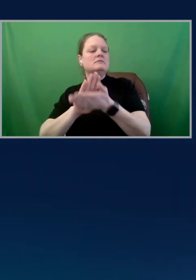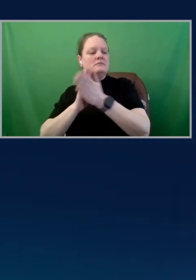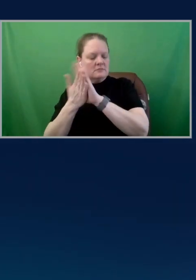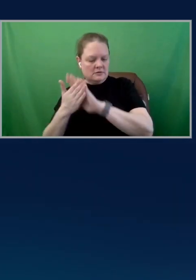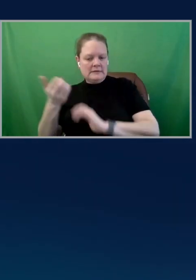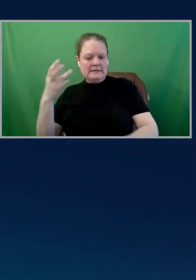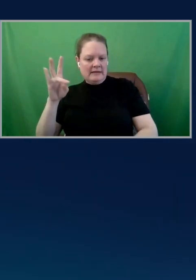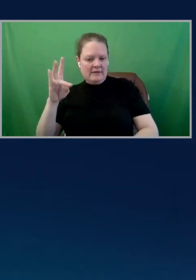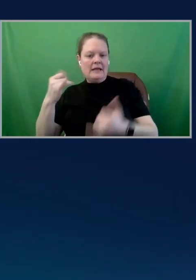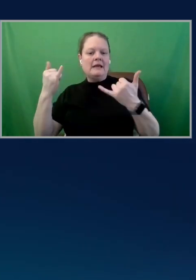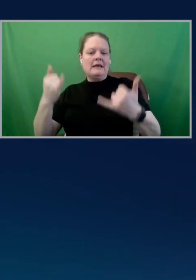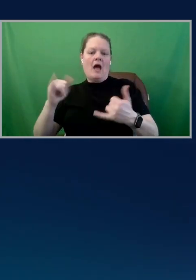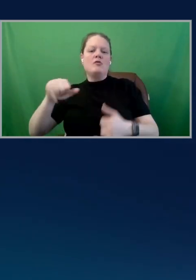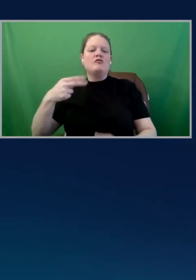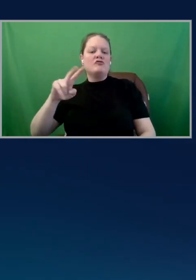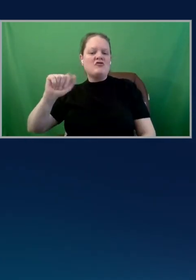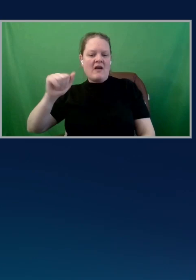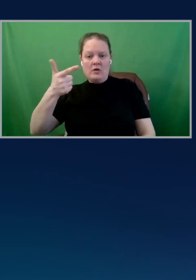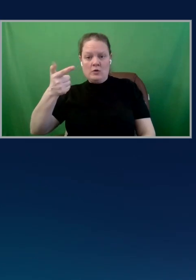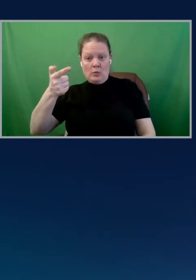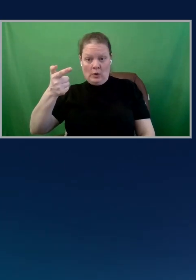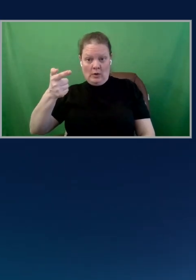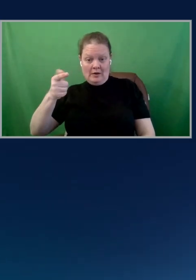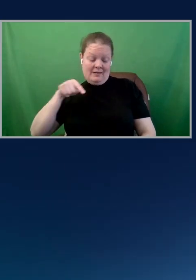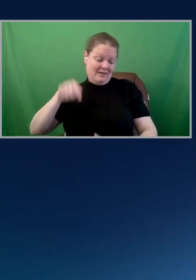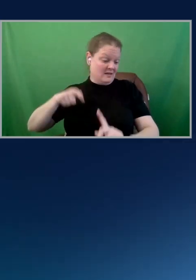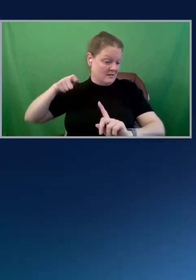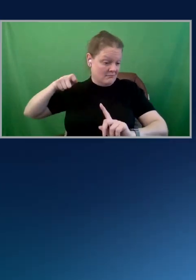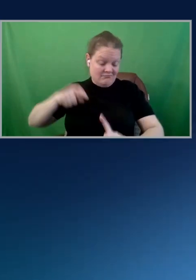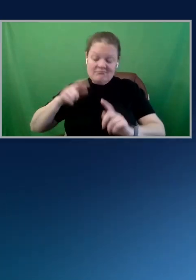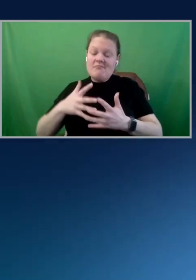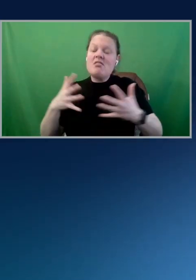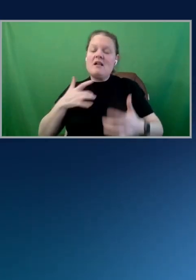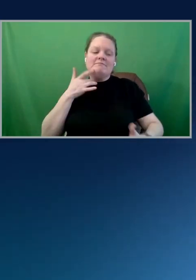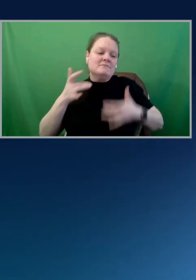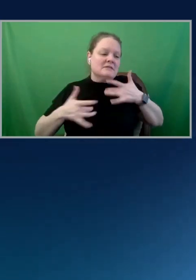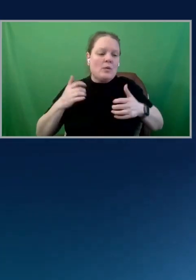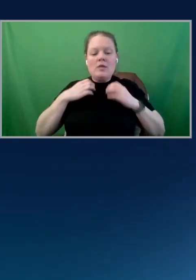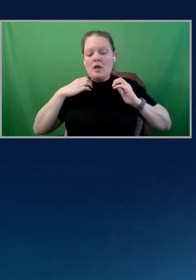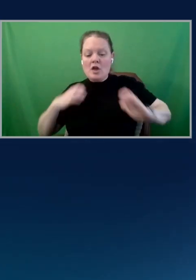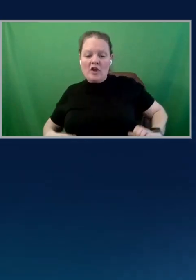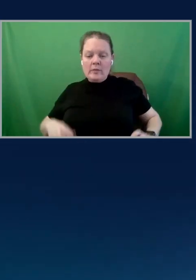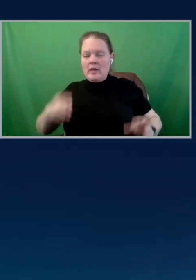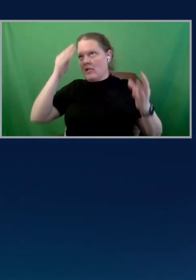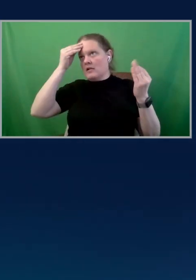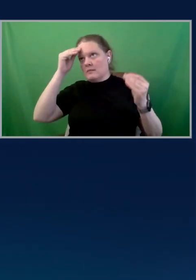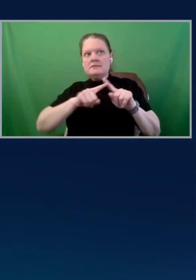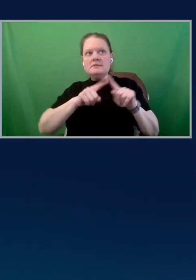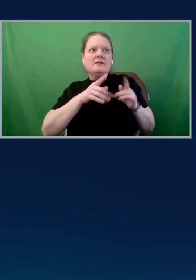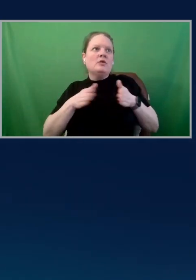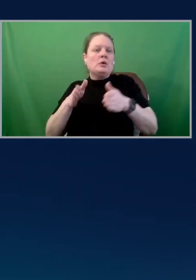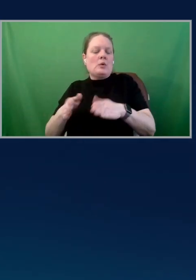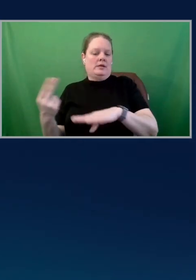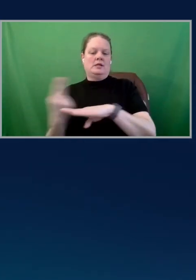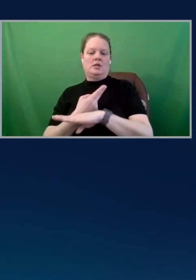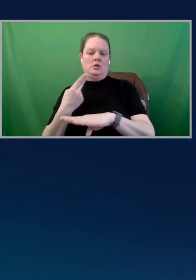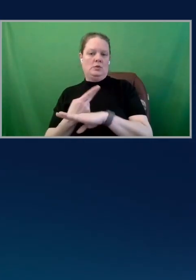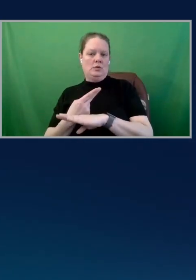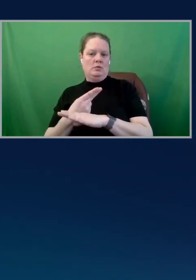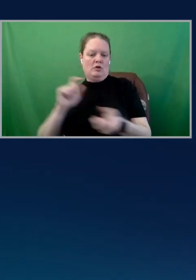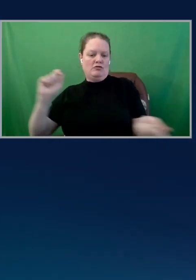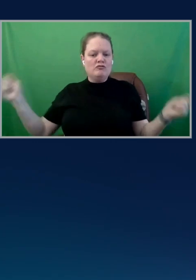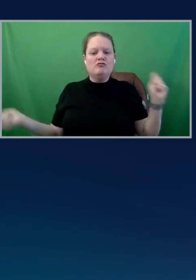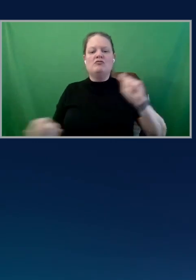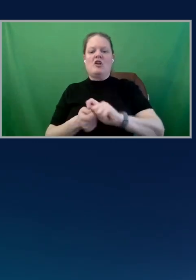21. And this sparked a lot of excitement in our customers and got them thinking about other ways they could use transformation